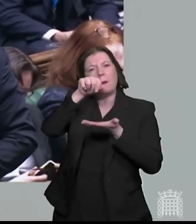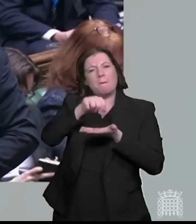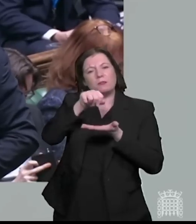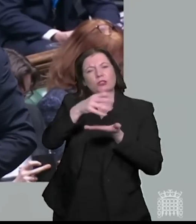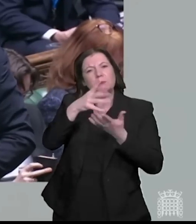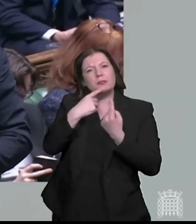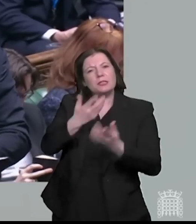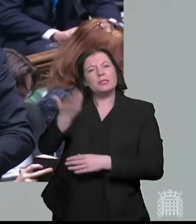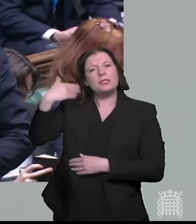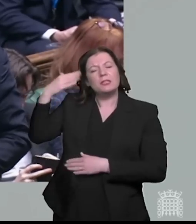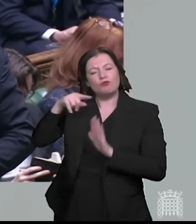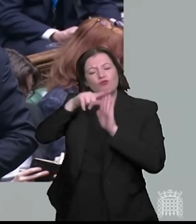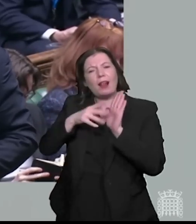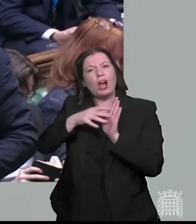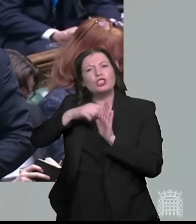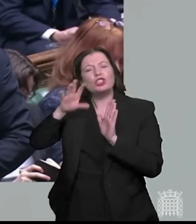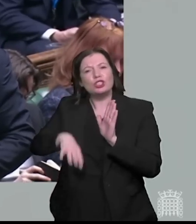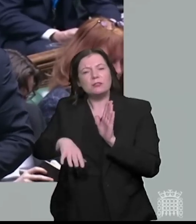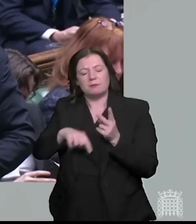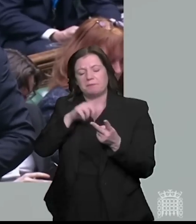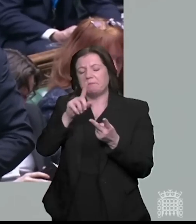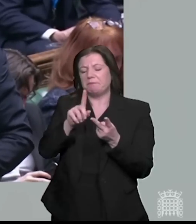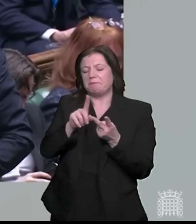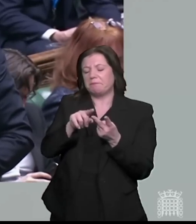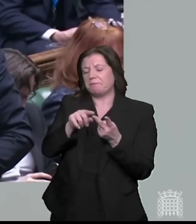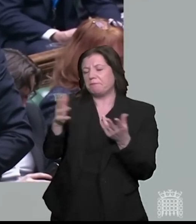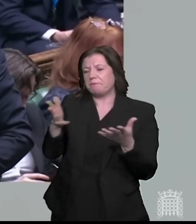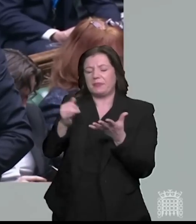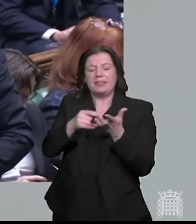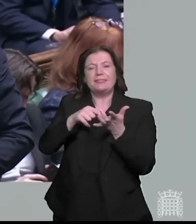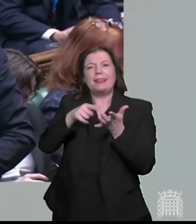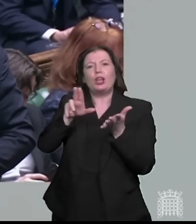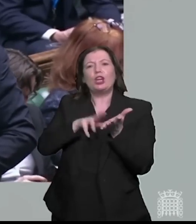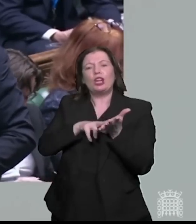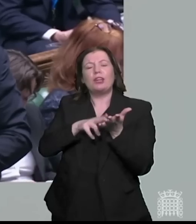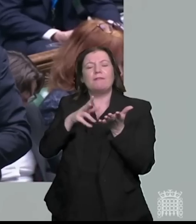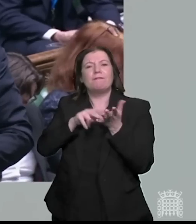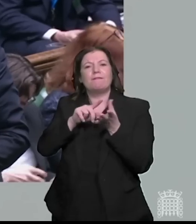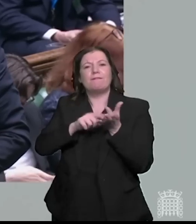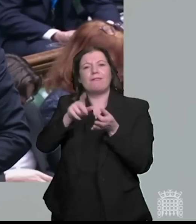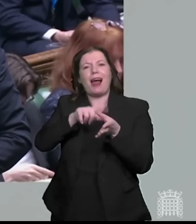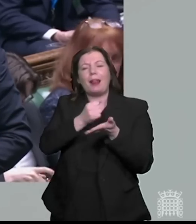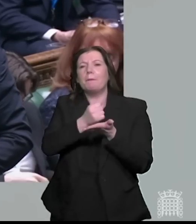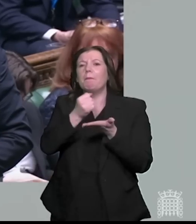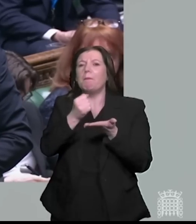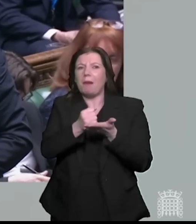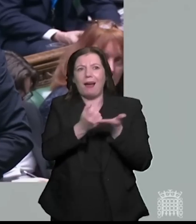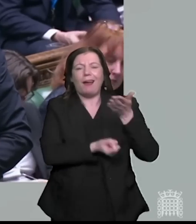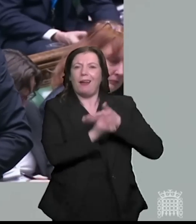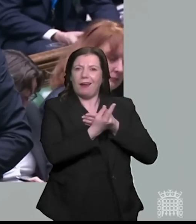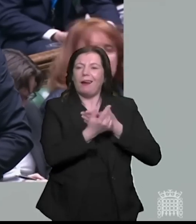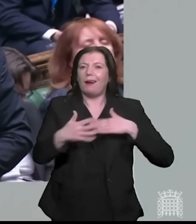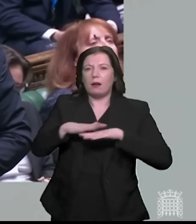in the past, and he spoke about the resolution of Silicon Valley Bank. I hope this government learned the